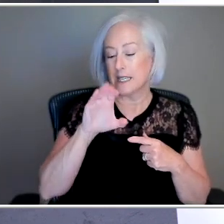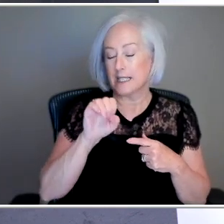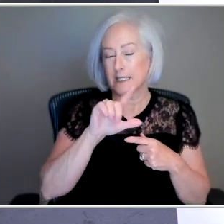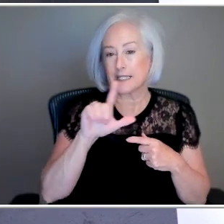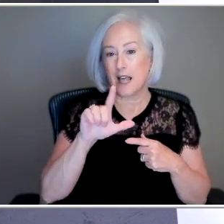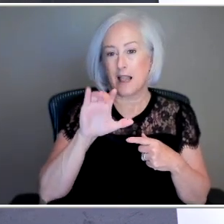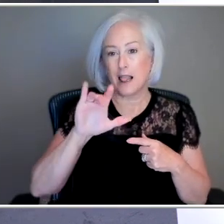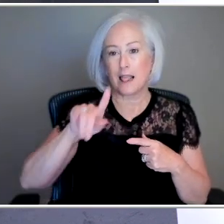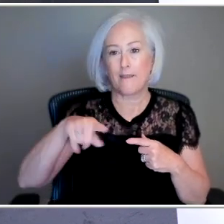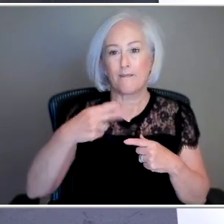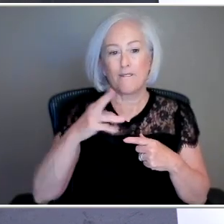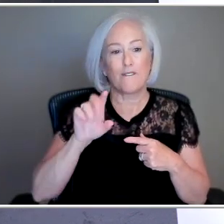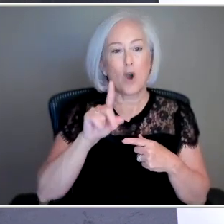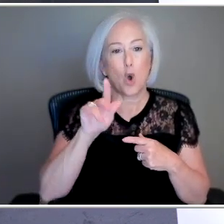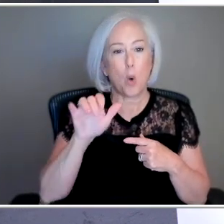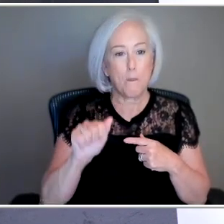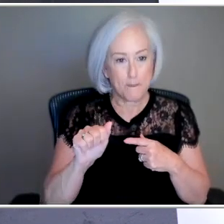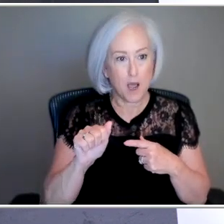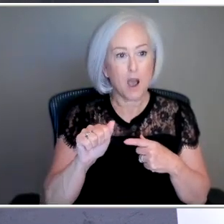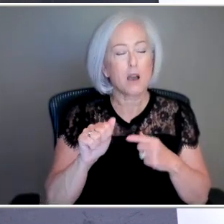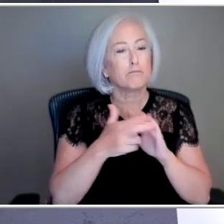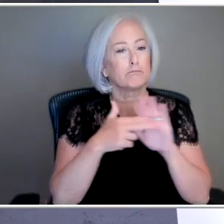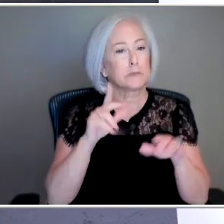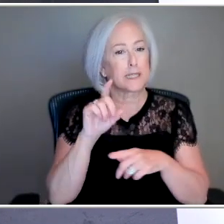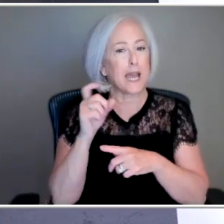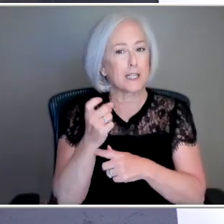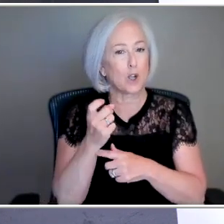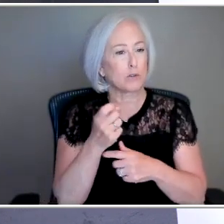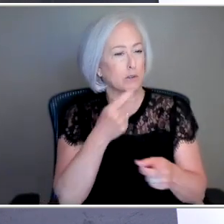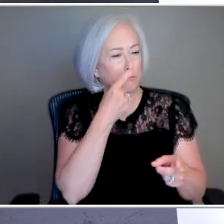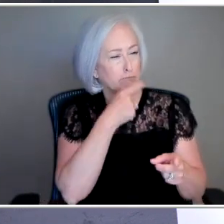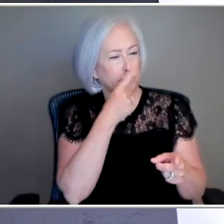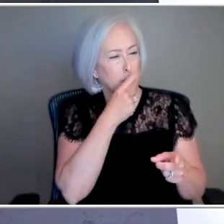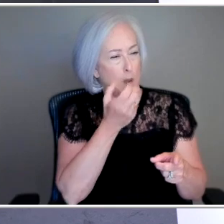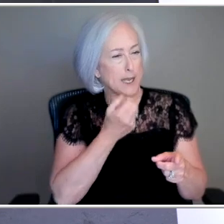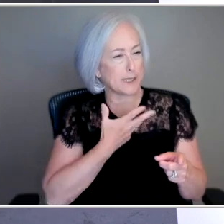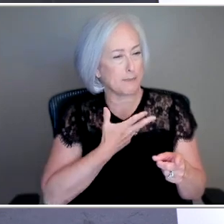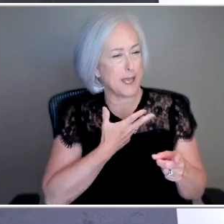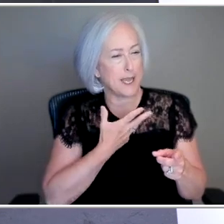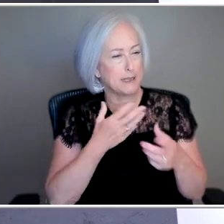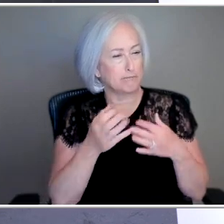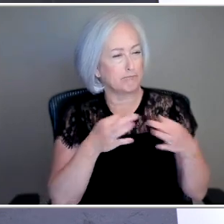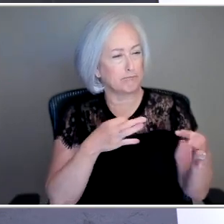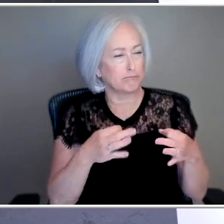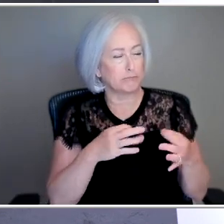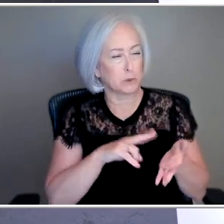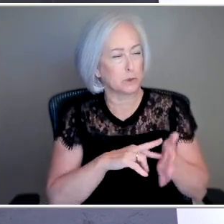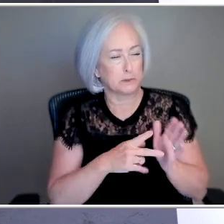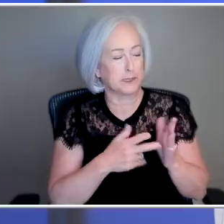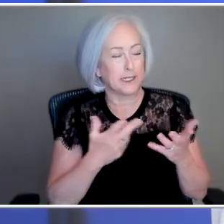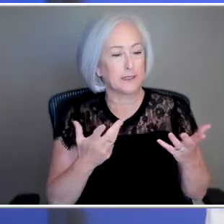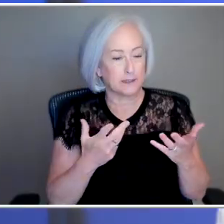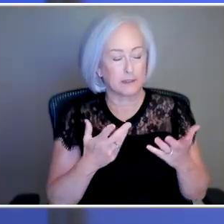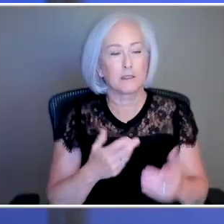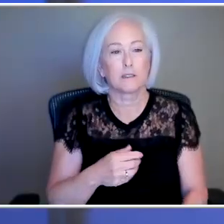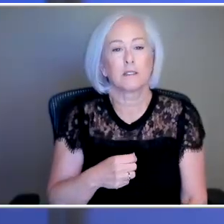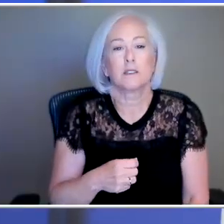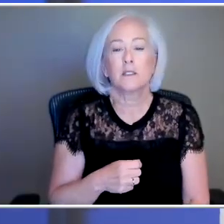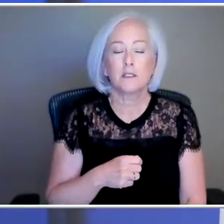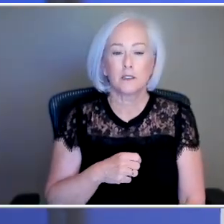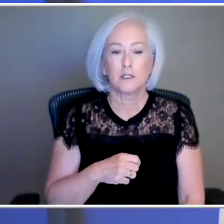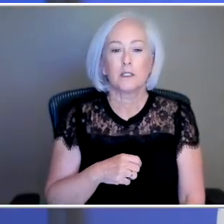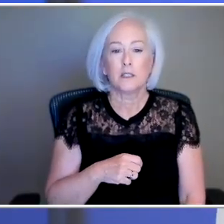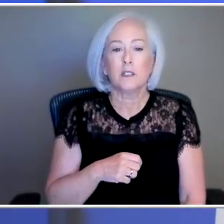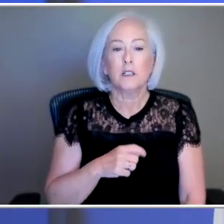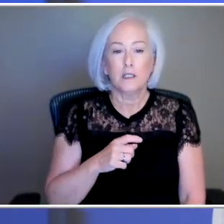Abiyankar, help us understand what this diagnosis is and what was going on with Adrian. So as